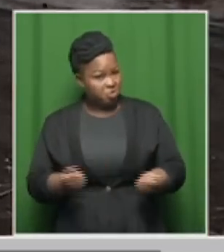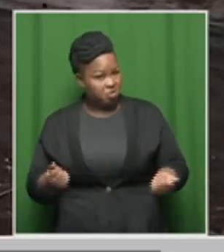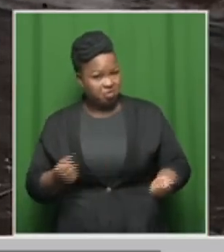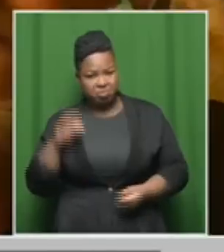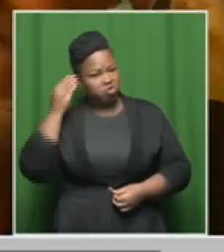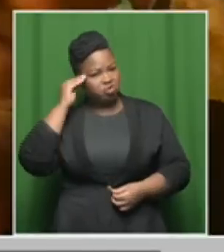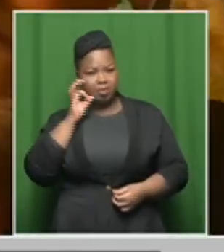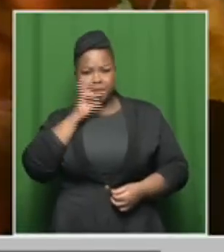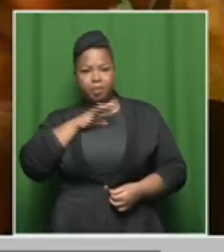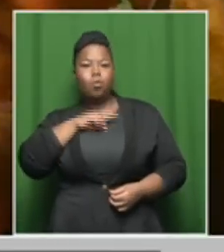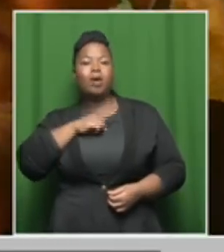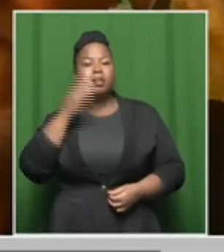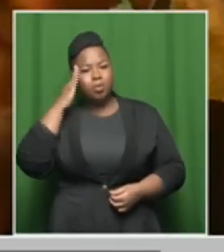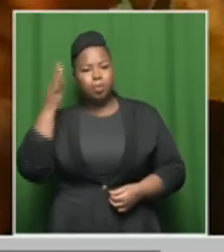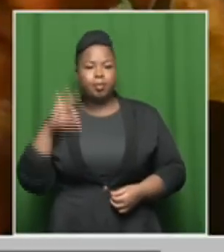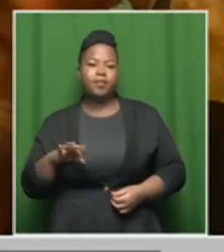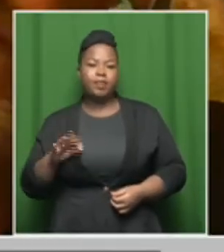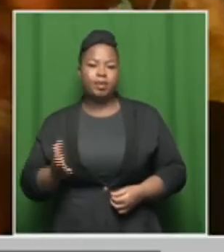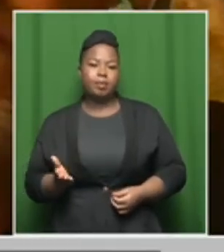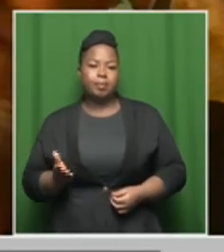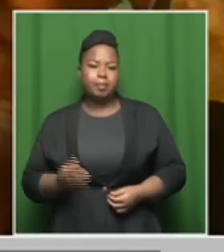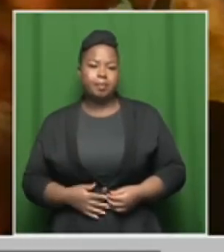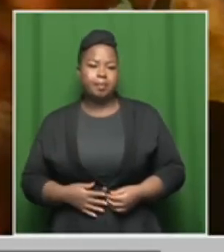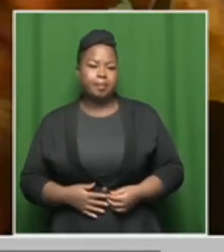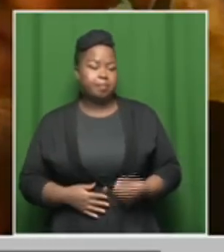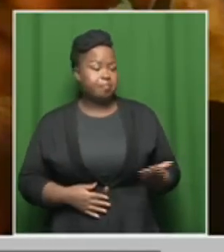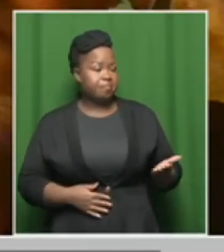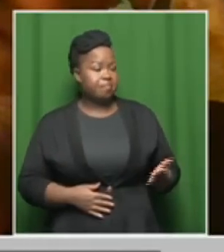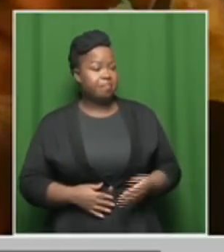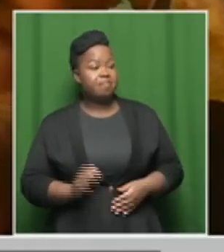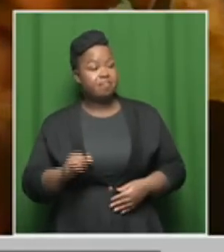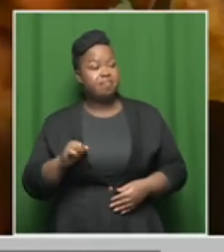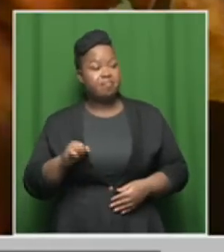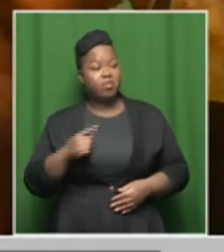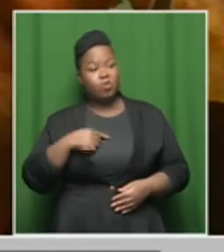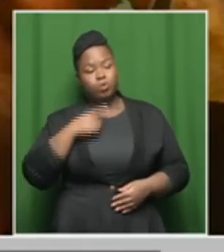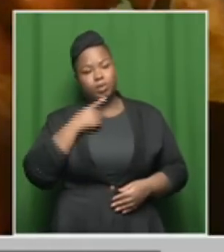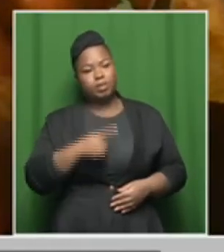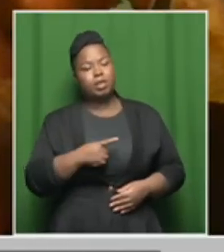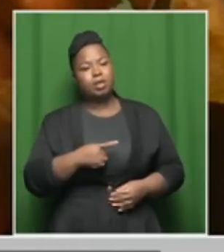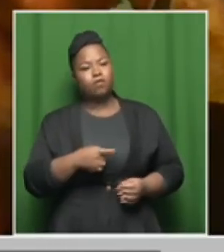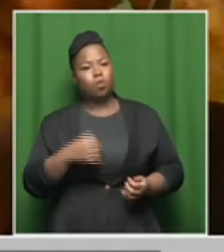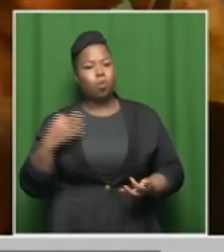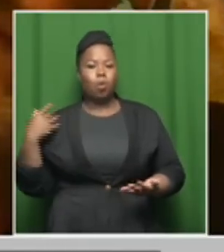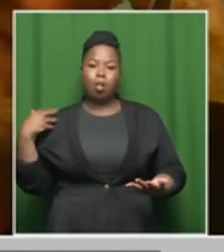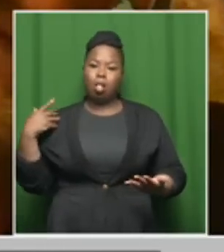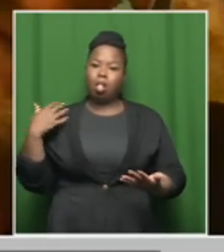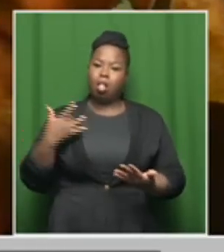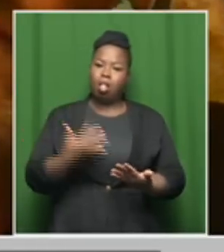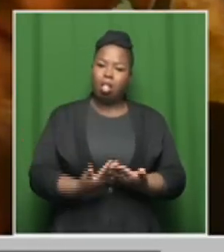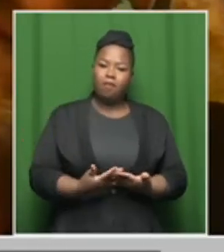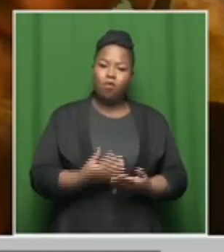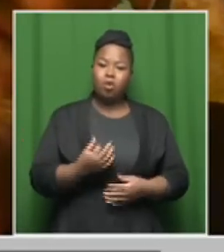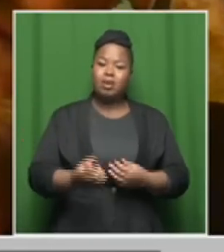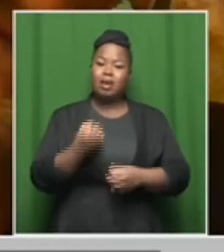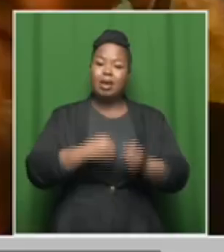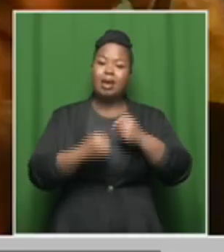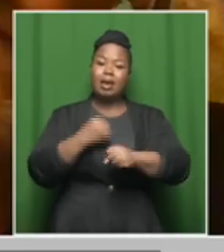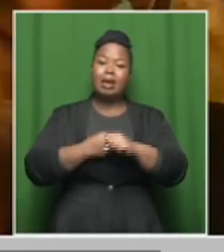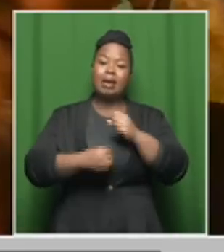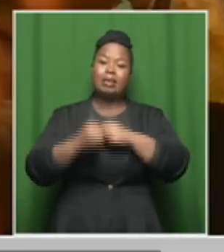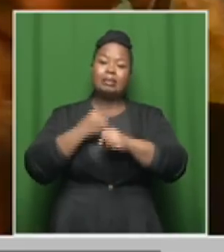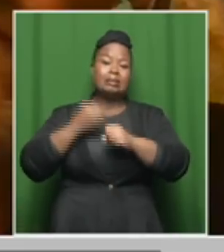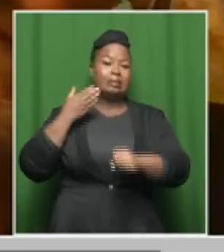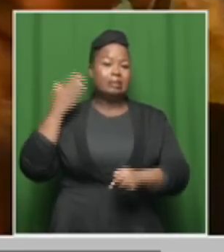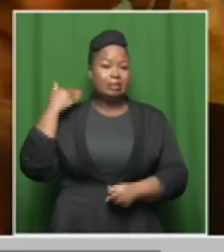it. And as you said, this conflict goes back many years. What would you say are the main obstacles